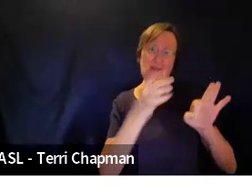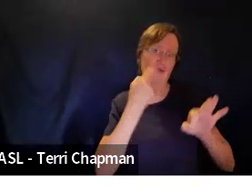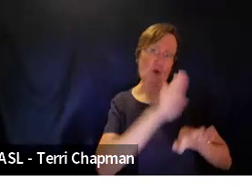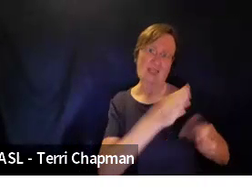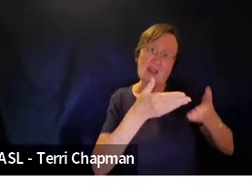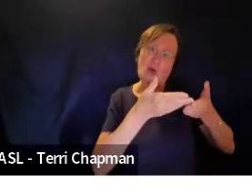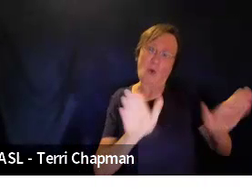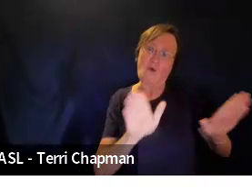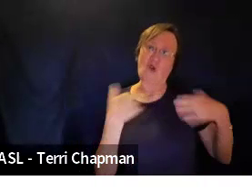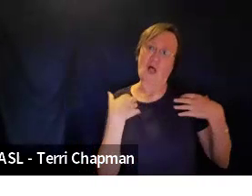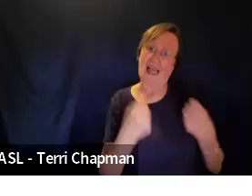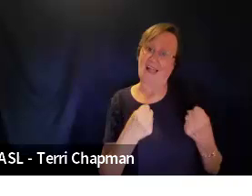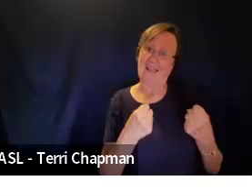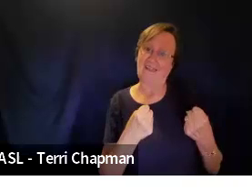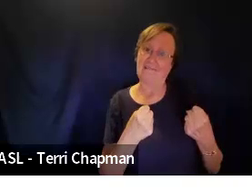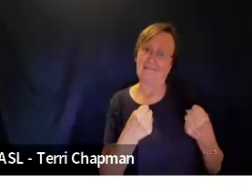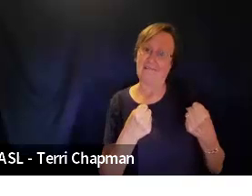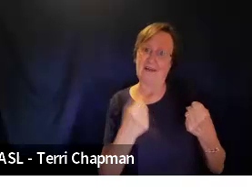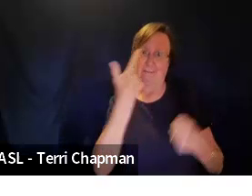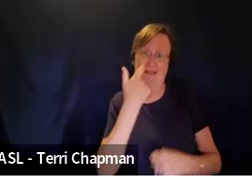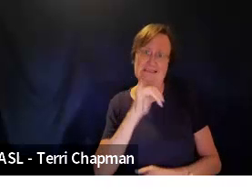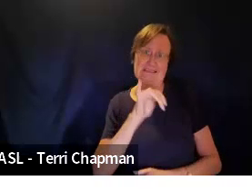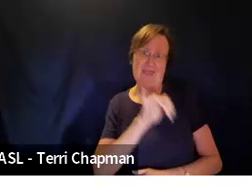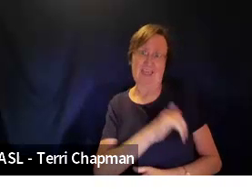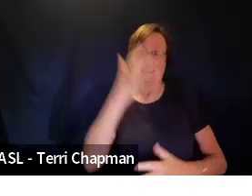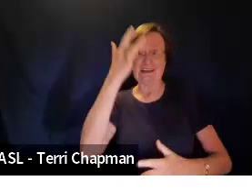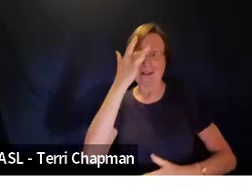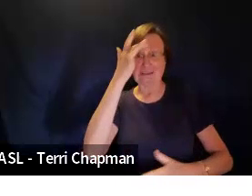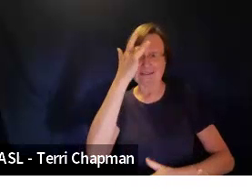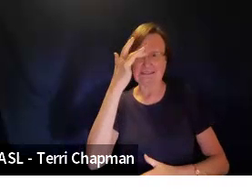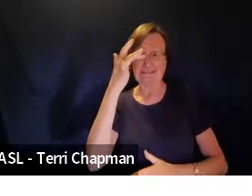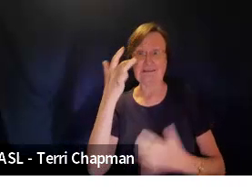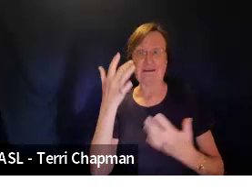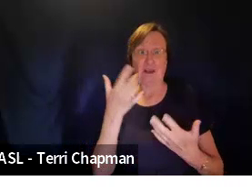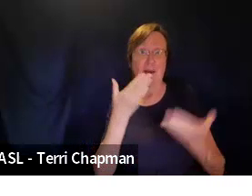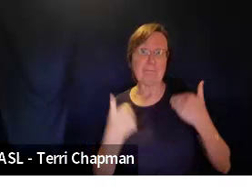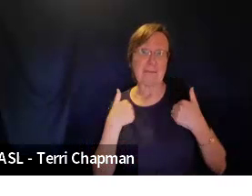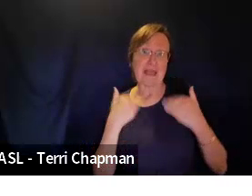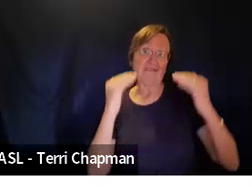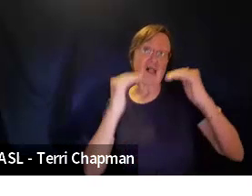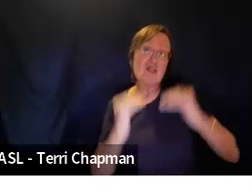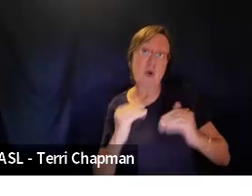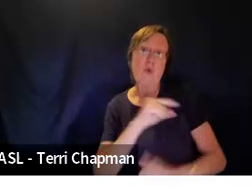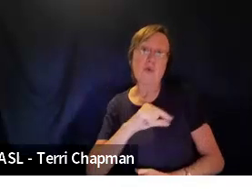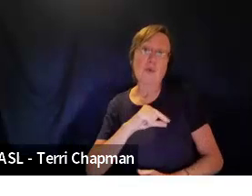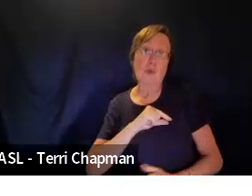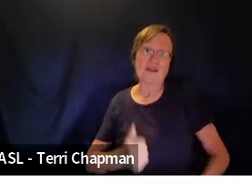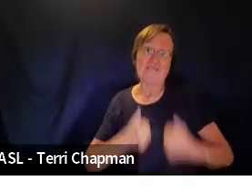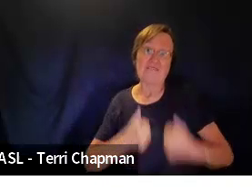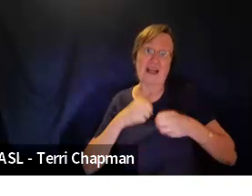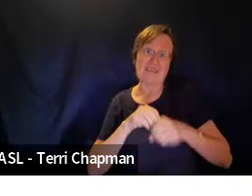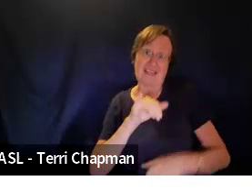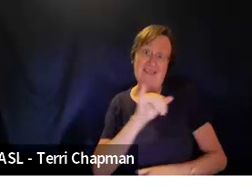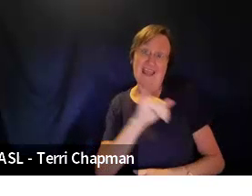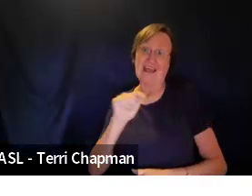health because of that illness. And they might have a lower quality of life in such a tool.